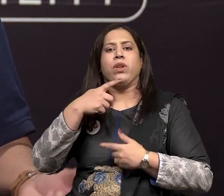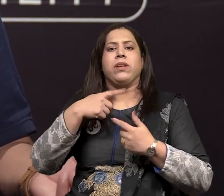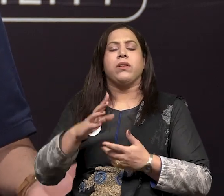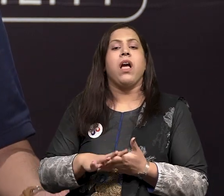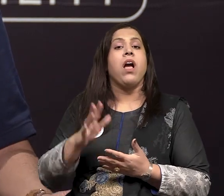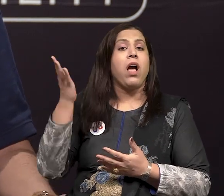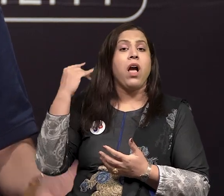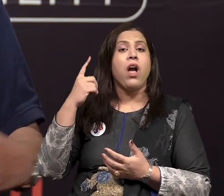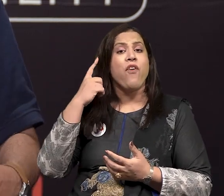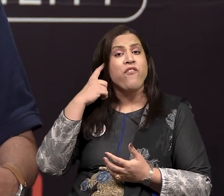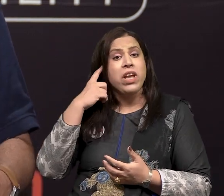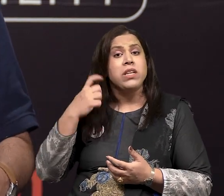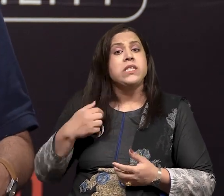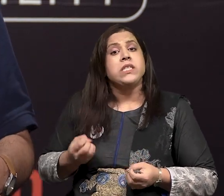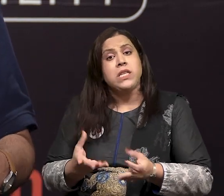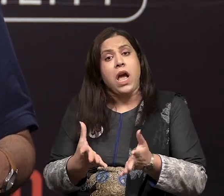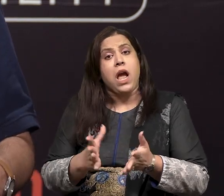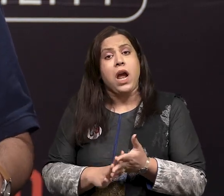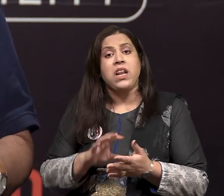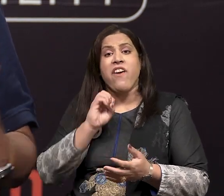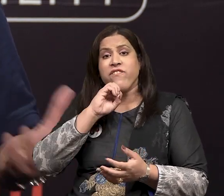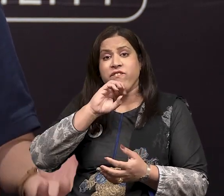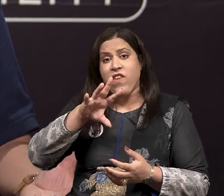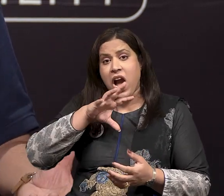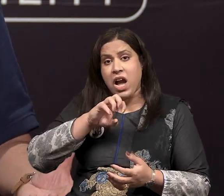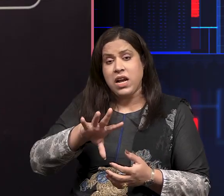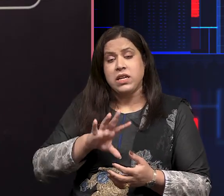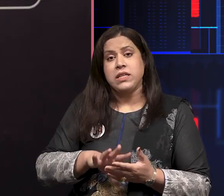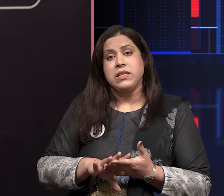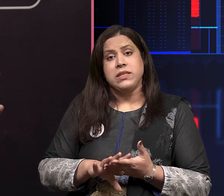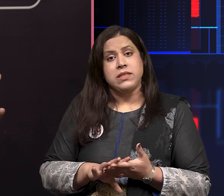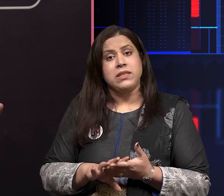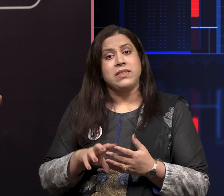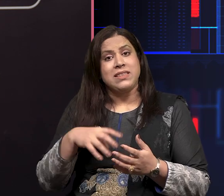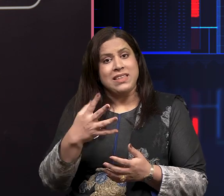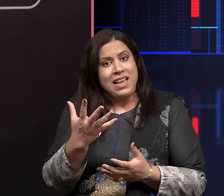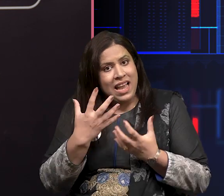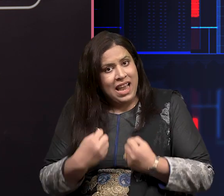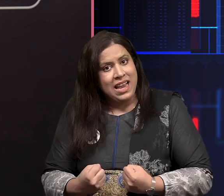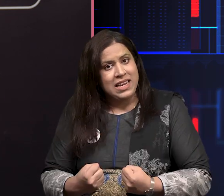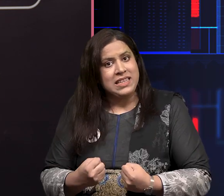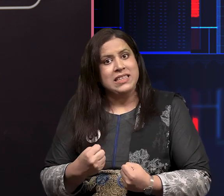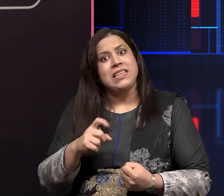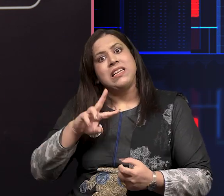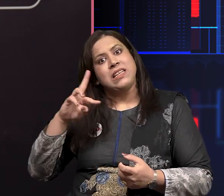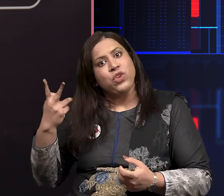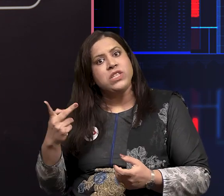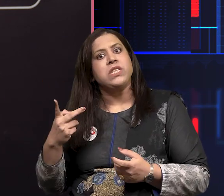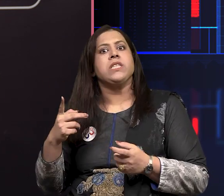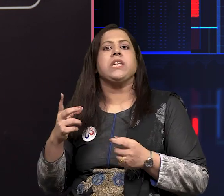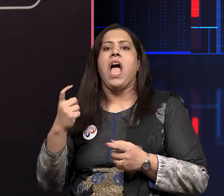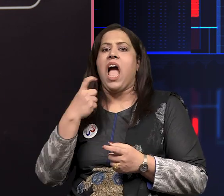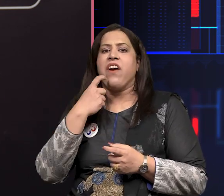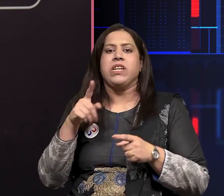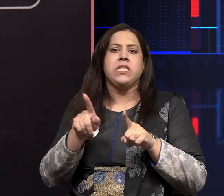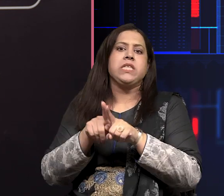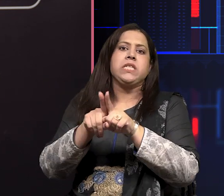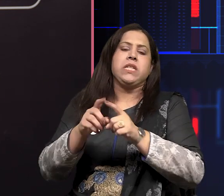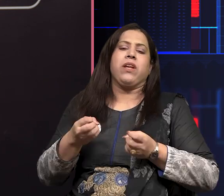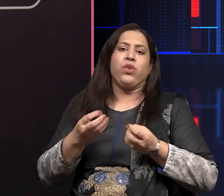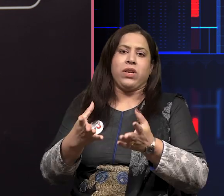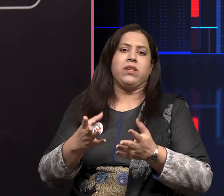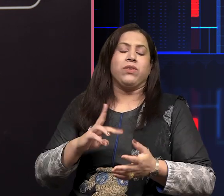of getting influence from other voices, then nobody is going to hear your voice because it is already been heard or it